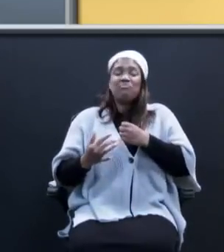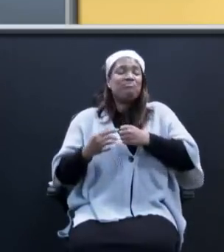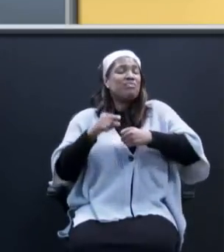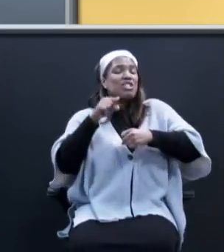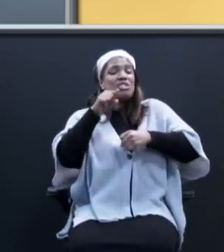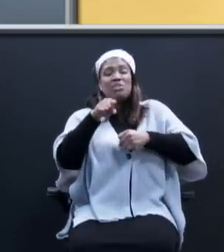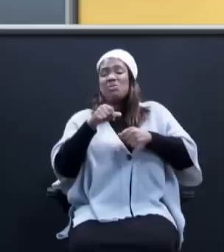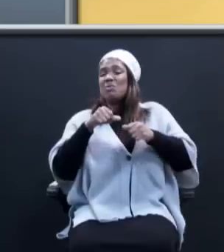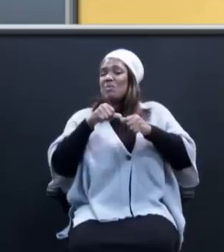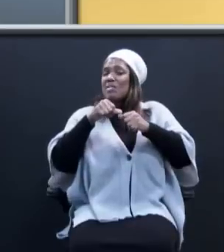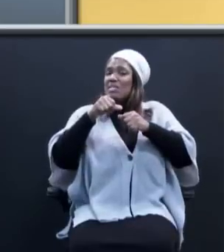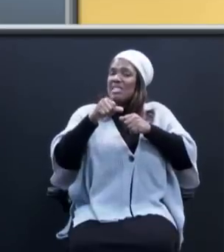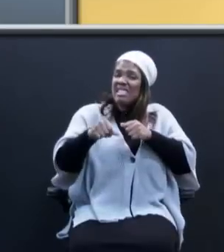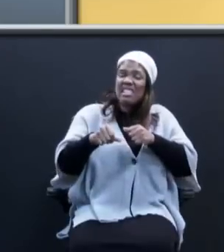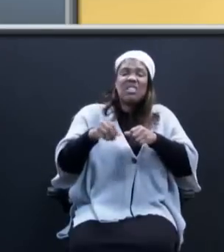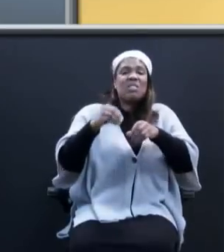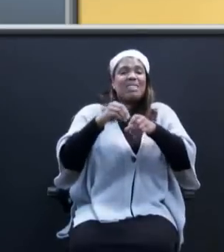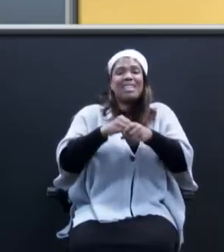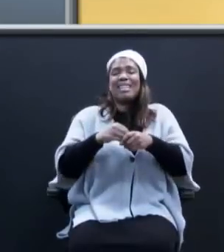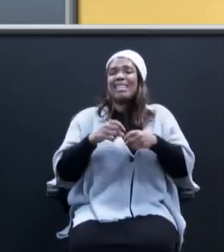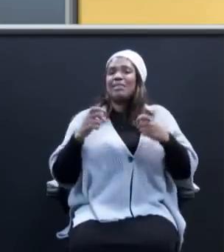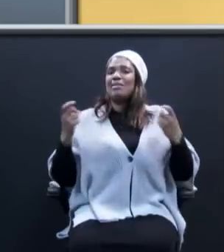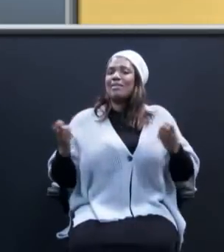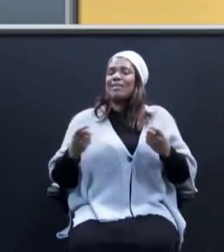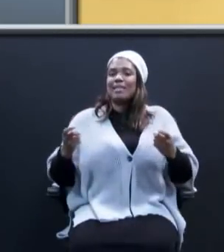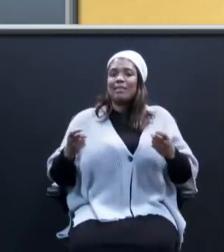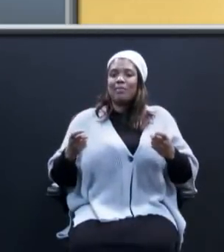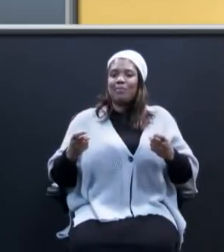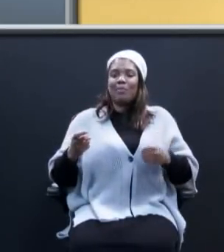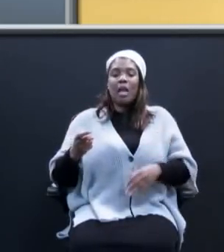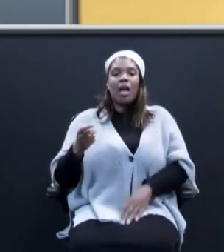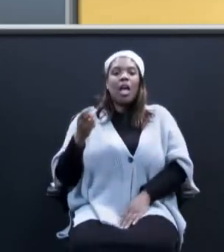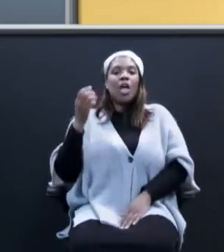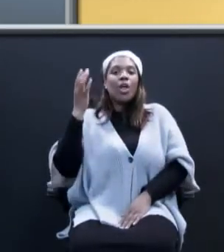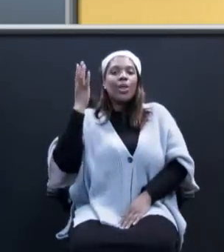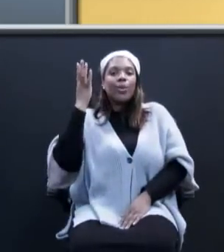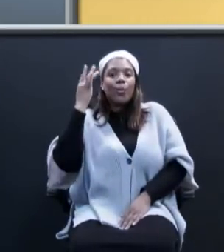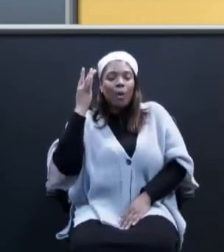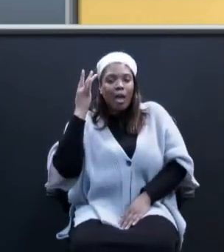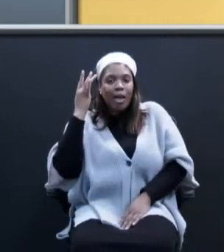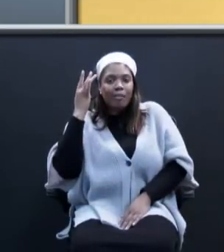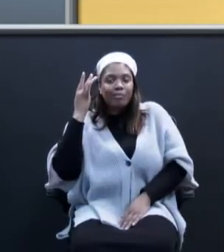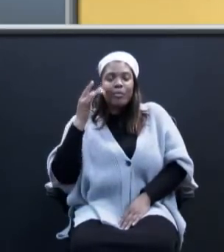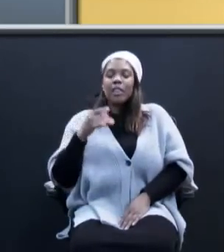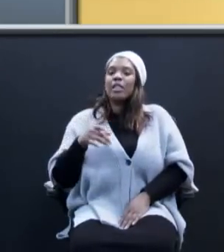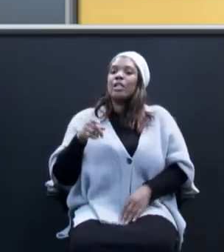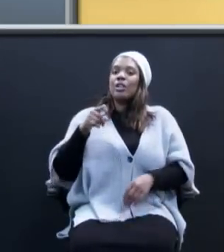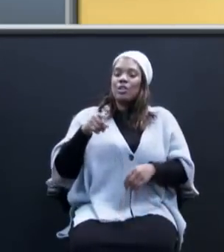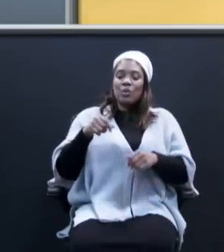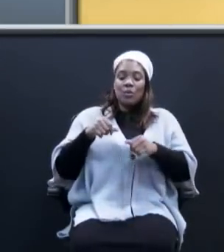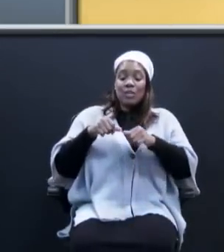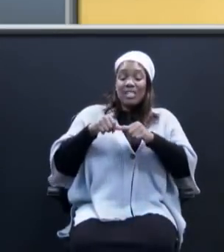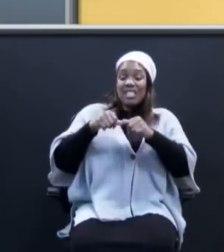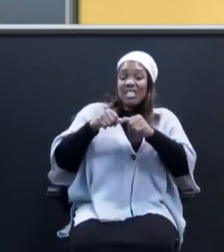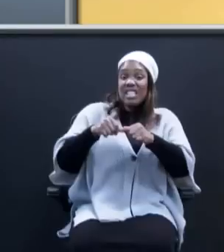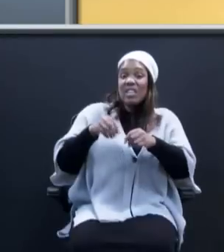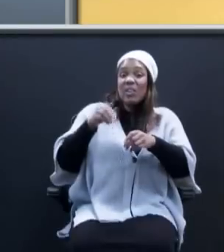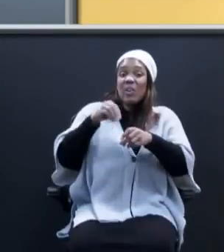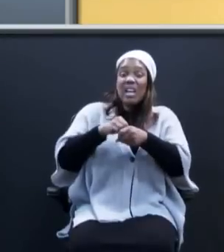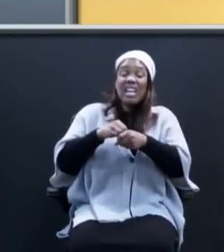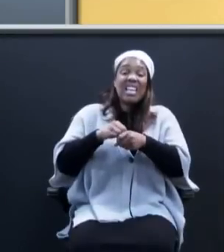That's why unleavened bread came after the Passover. You cannot be clean before the blood is